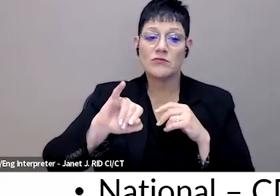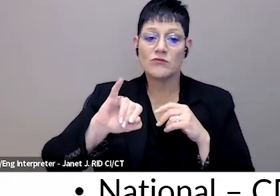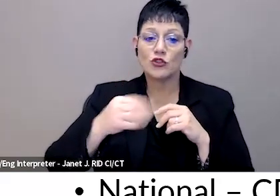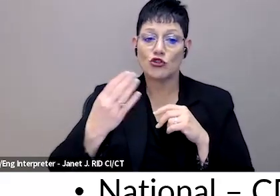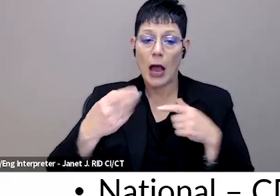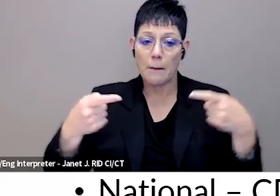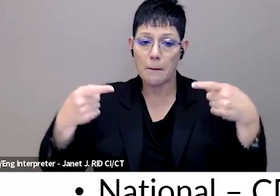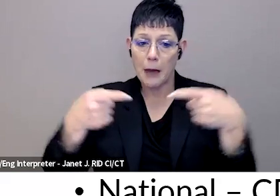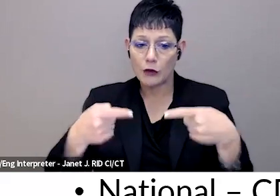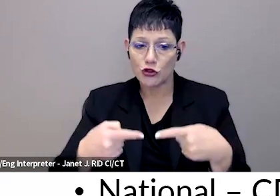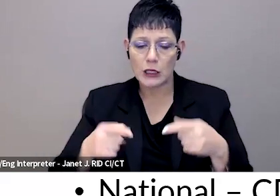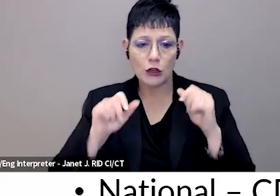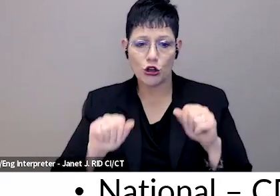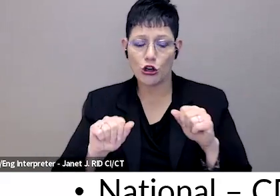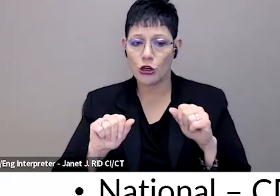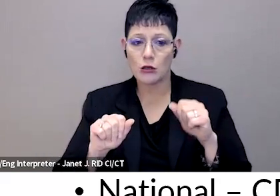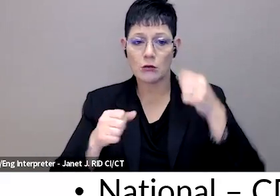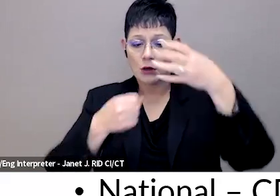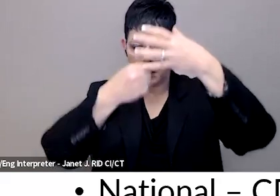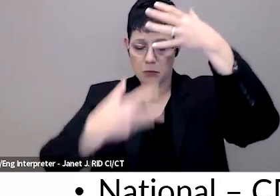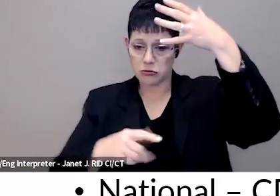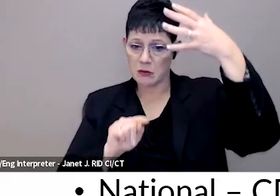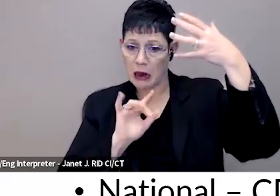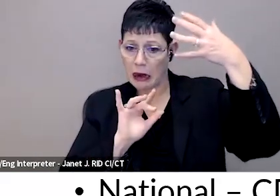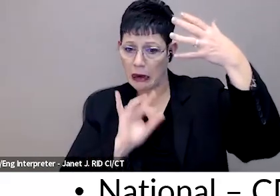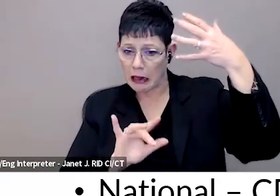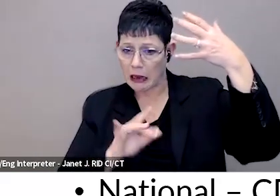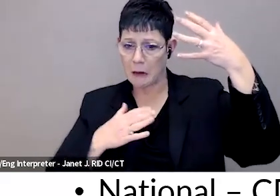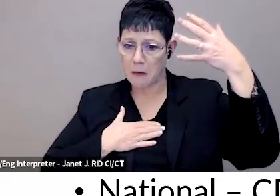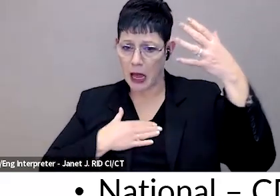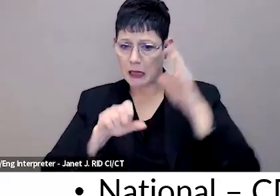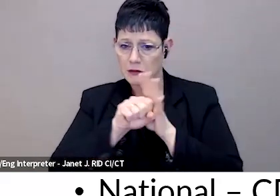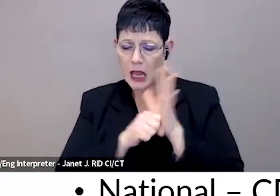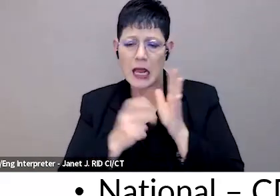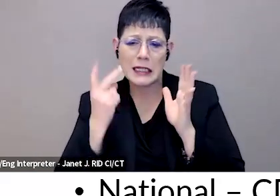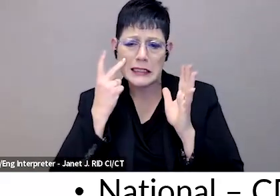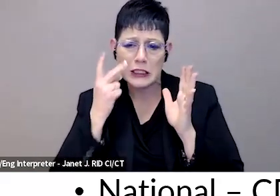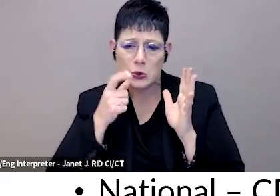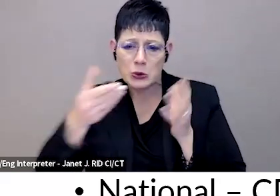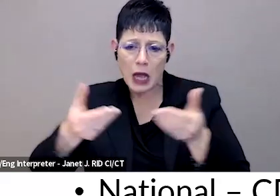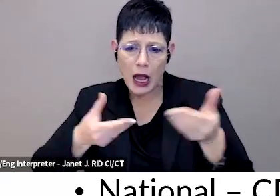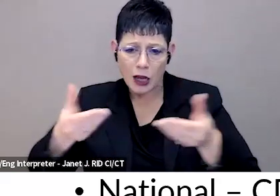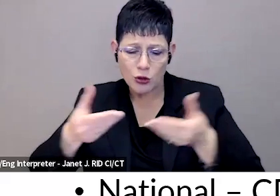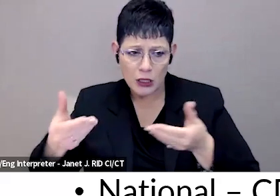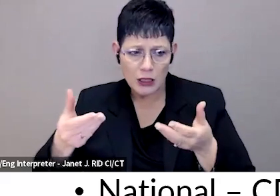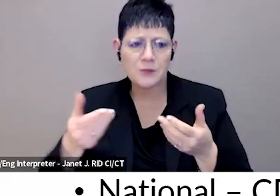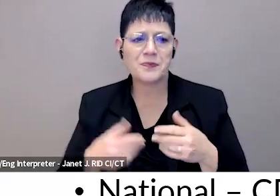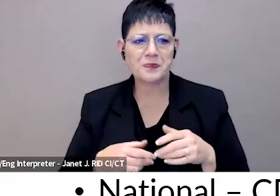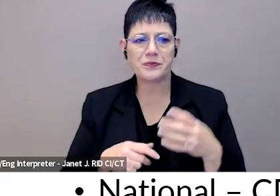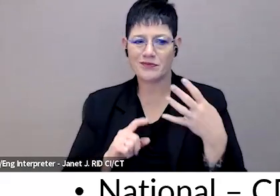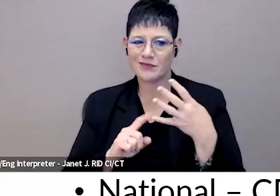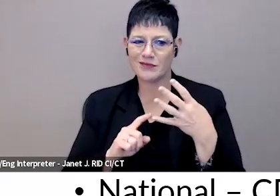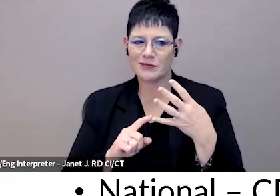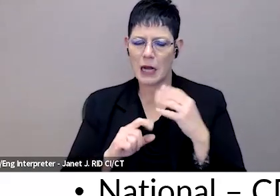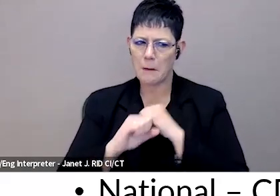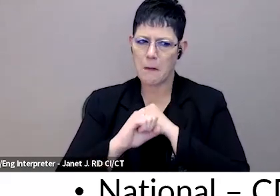a drop down, pick your state, find out which employers are out there. And then I think the other part is the marketing, having